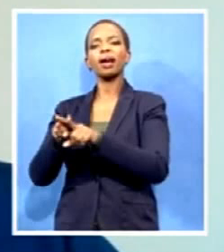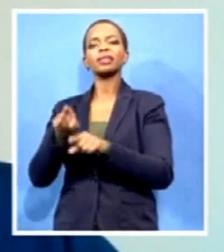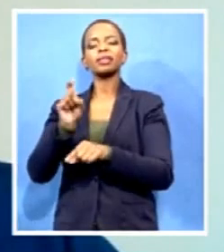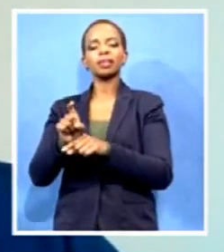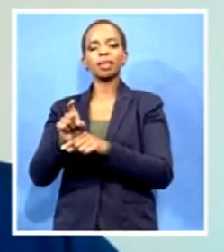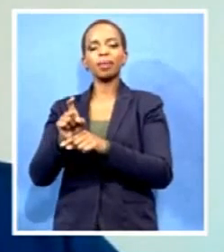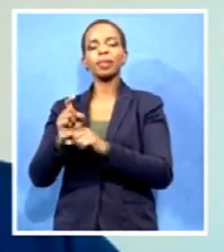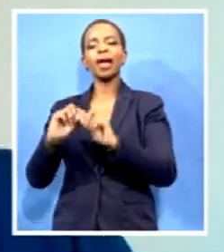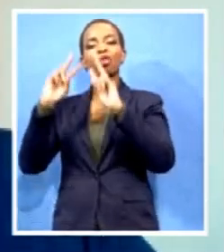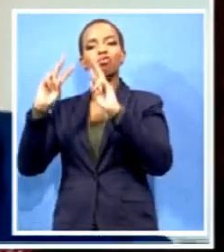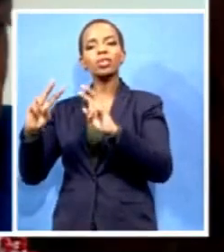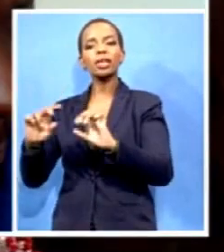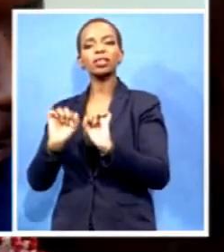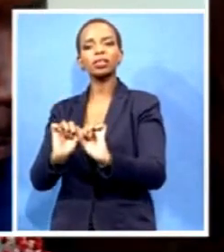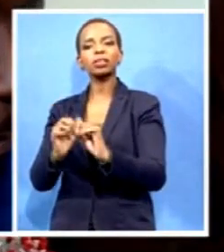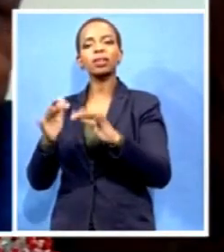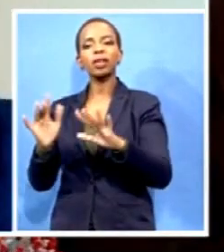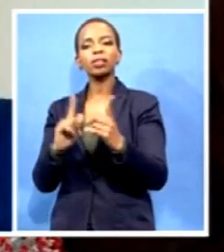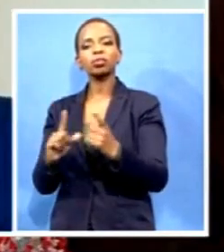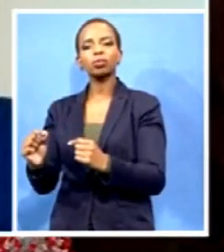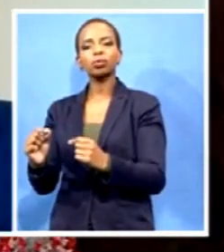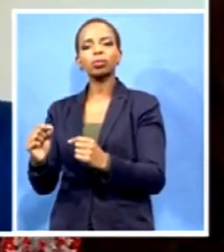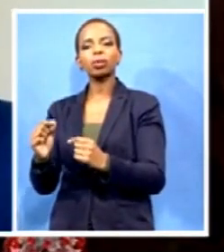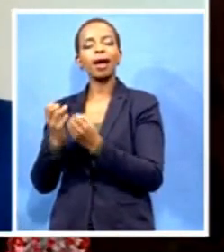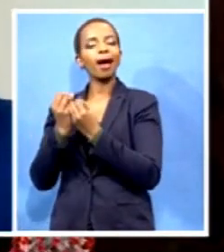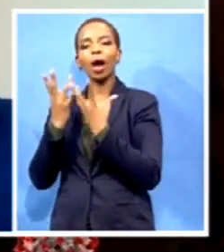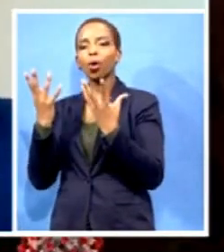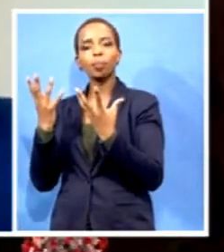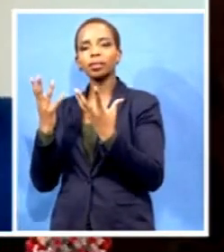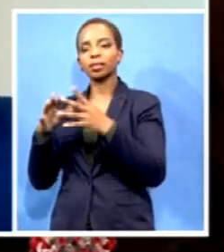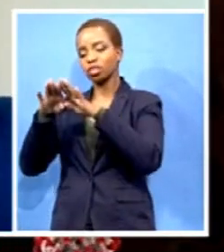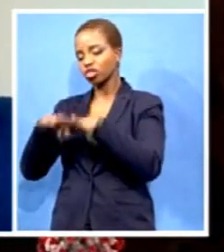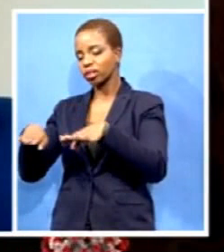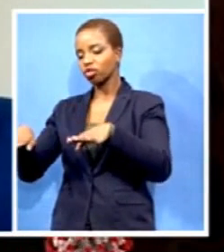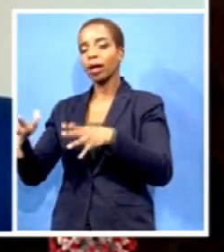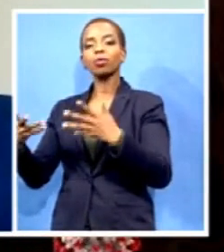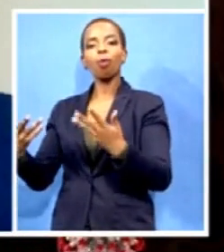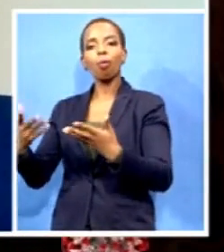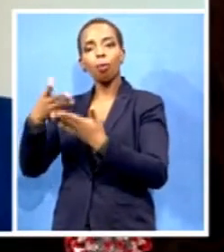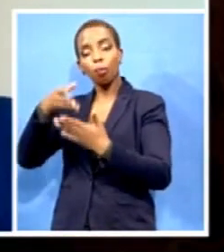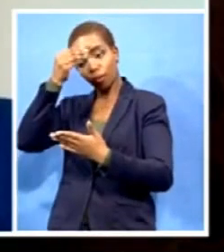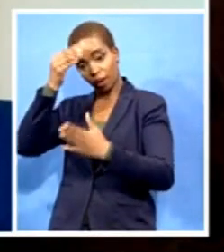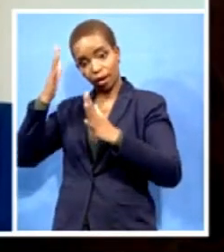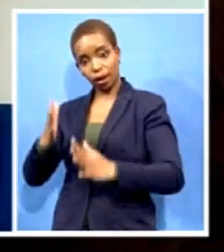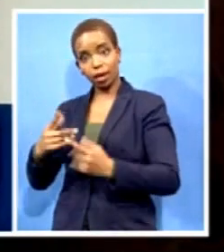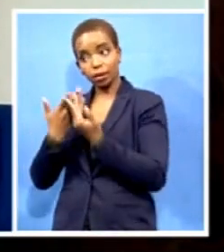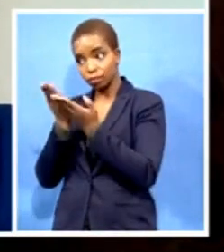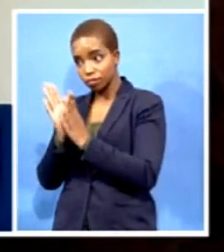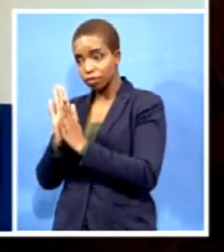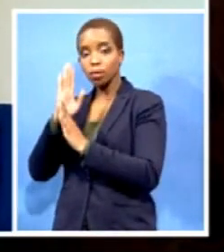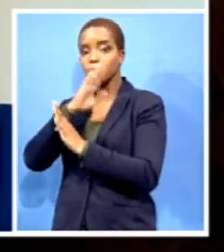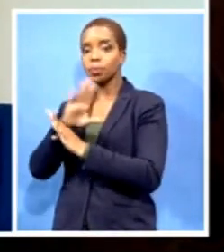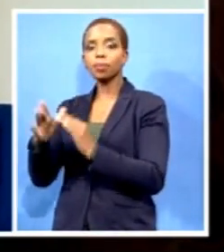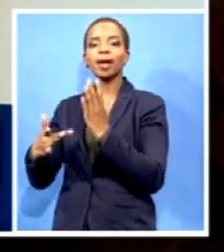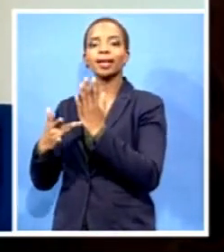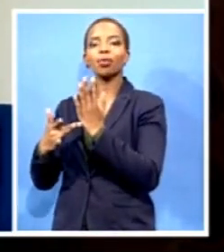many children or learners don't have access to technological gadgets, don't have access or